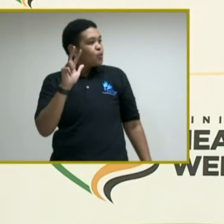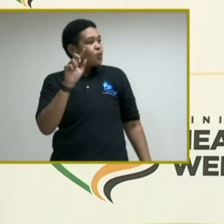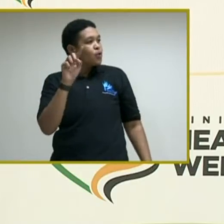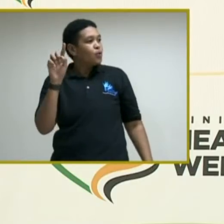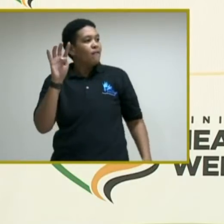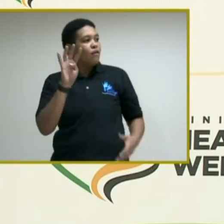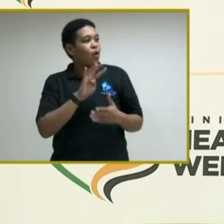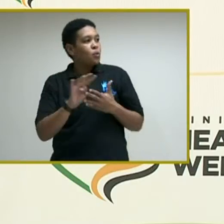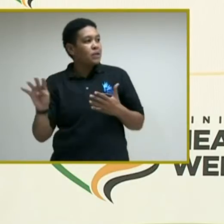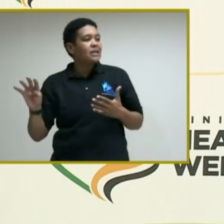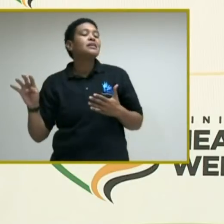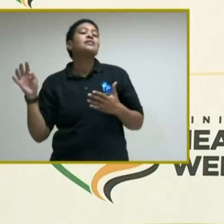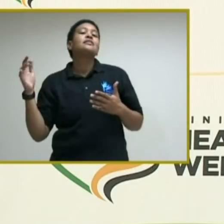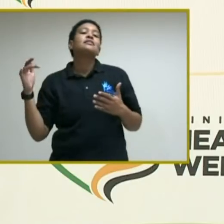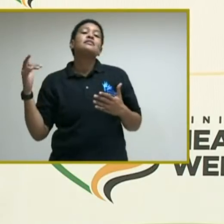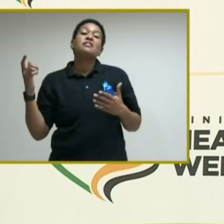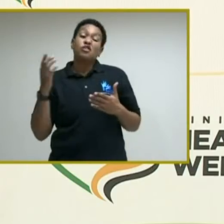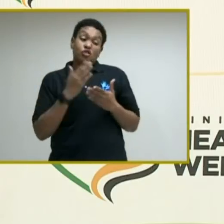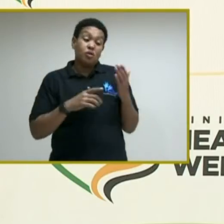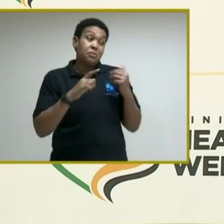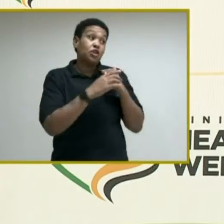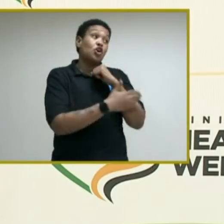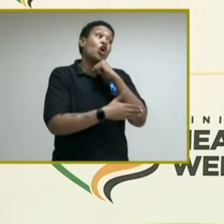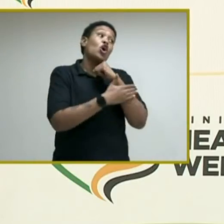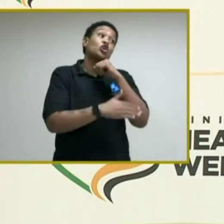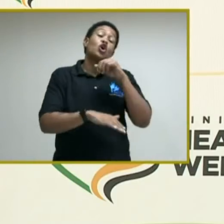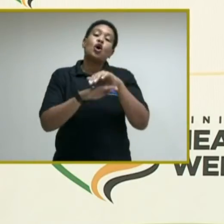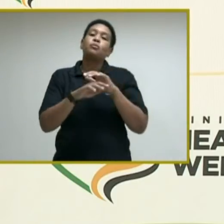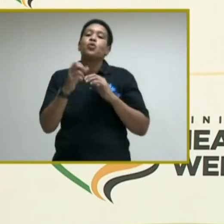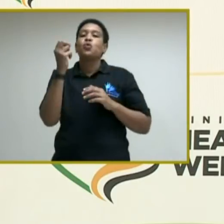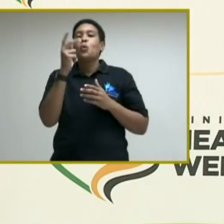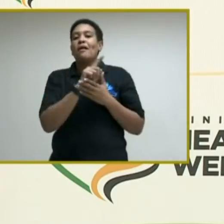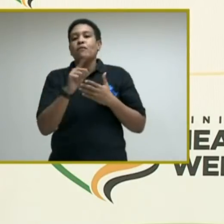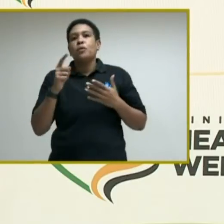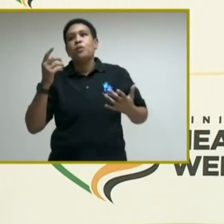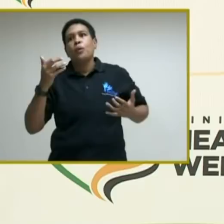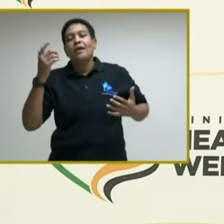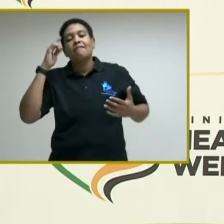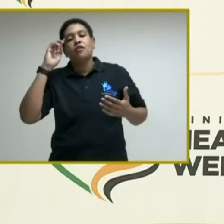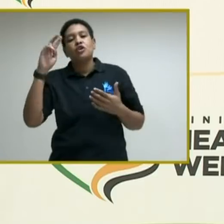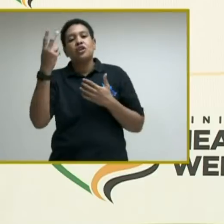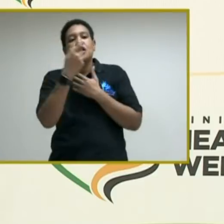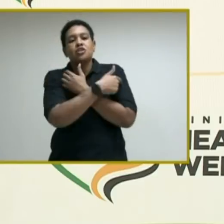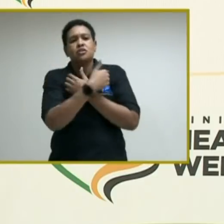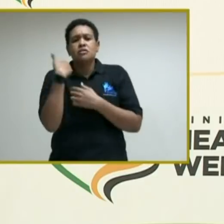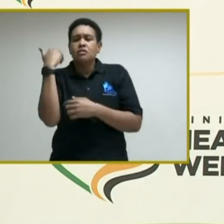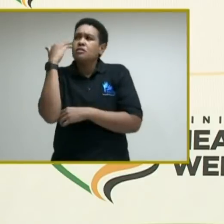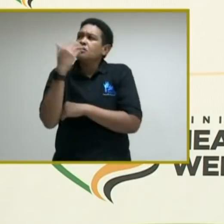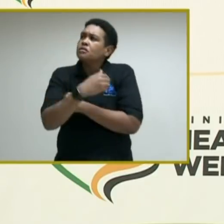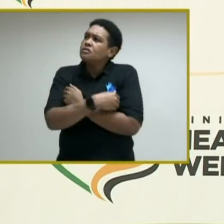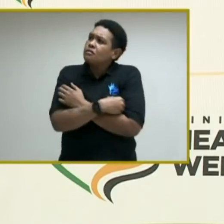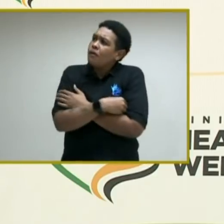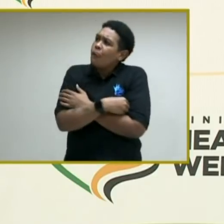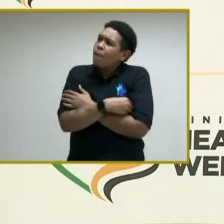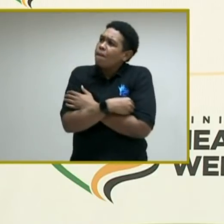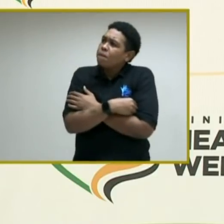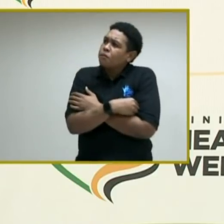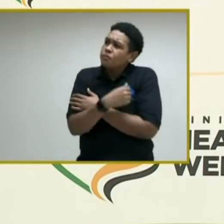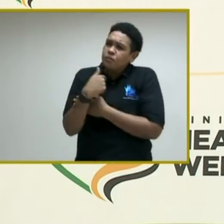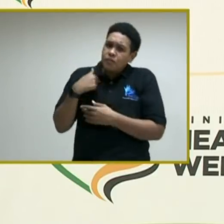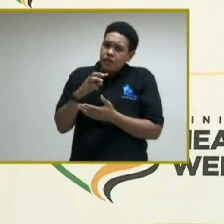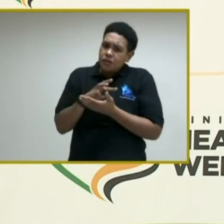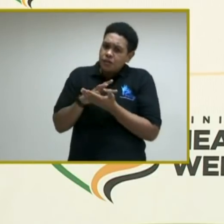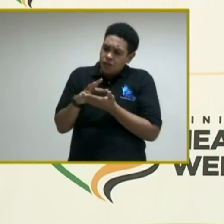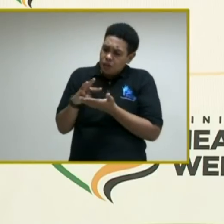4 weeks. Indeed, some of these countries have gone up to 12 weeks. Now, I know that some persons have been waiting 6, maybe a few